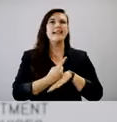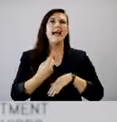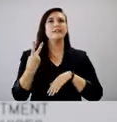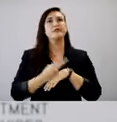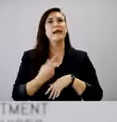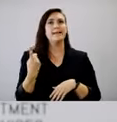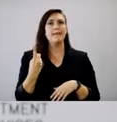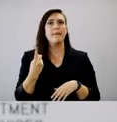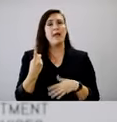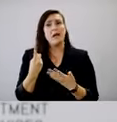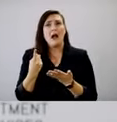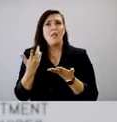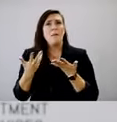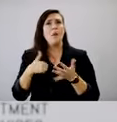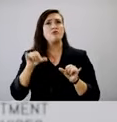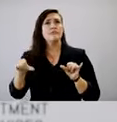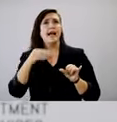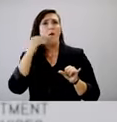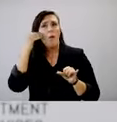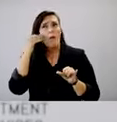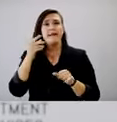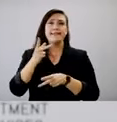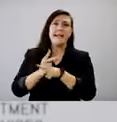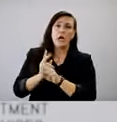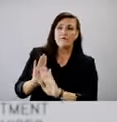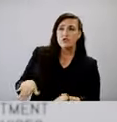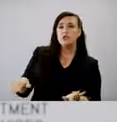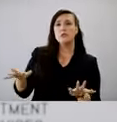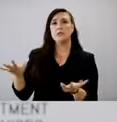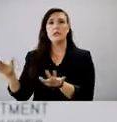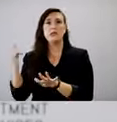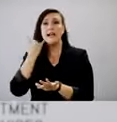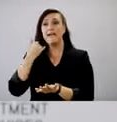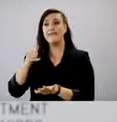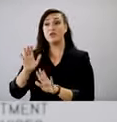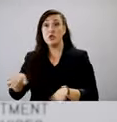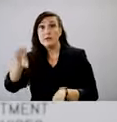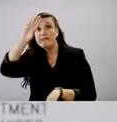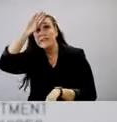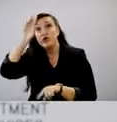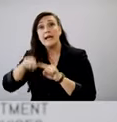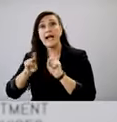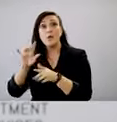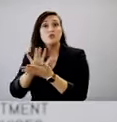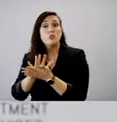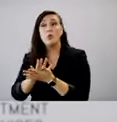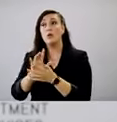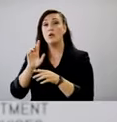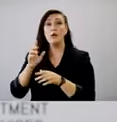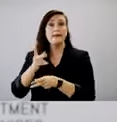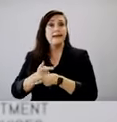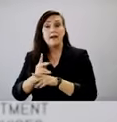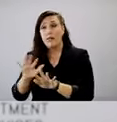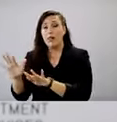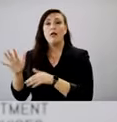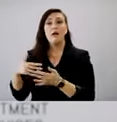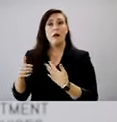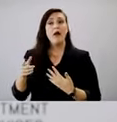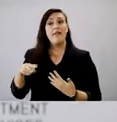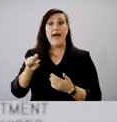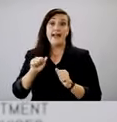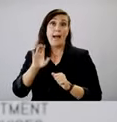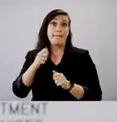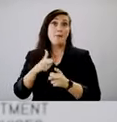or two after they get the vaccine, and having to take care of children. If they get a fever and can't go to school or childcare, can be